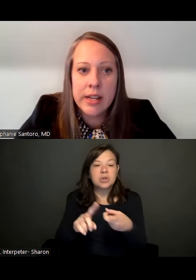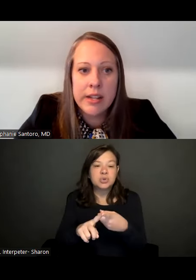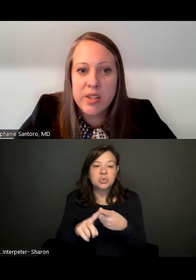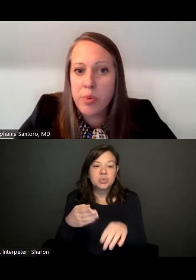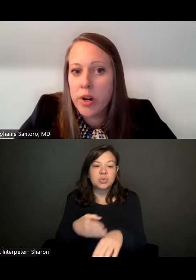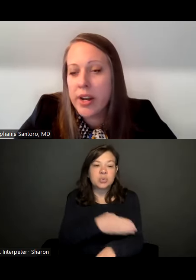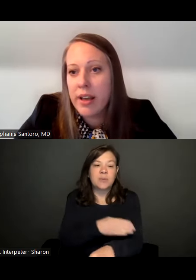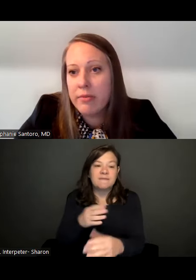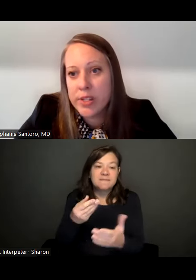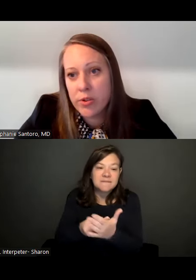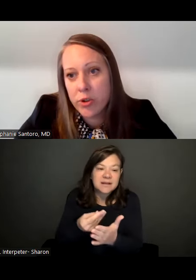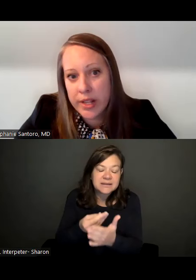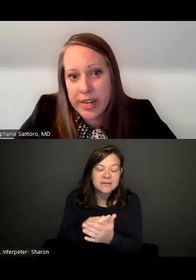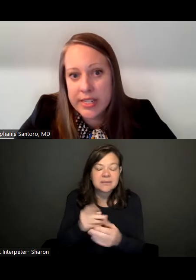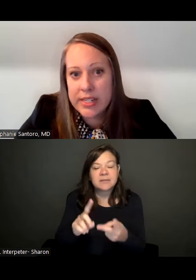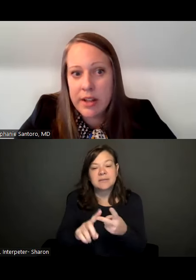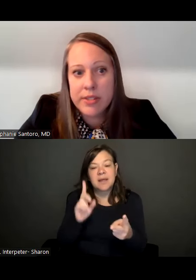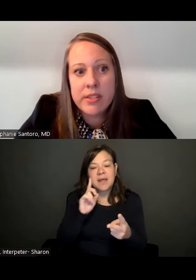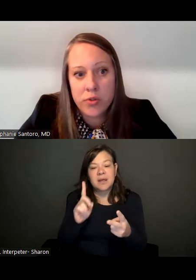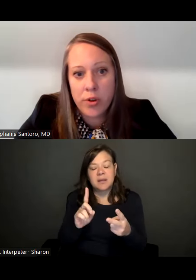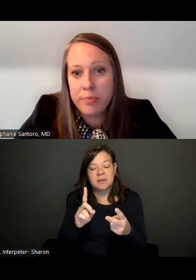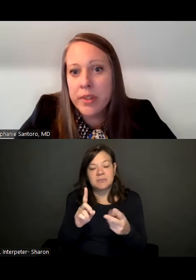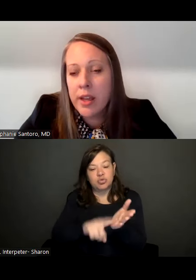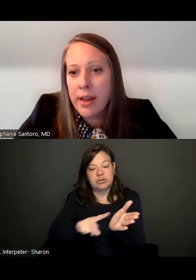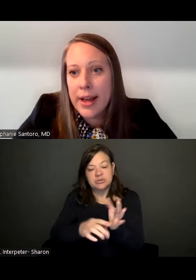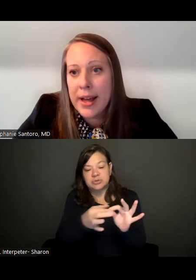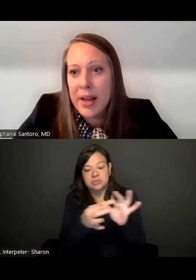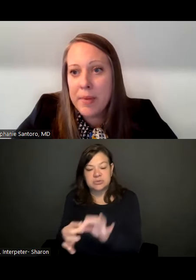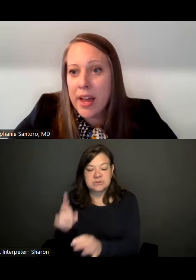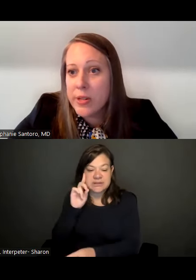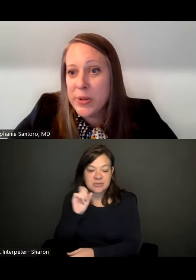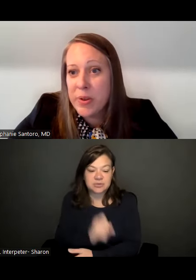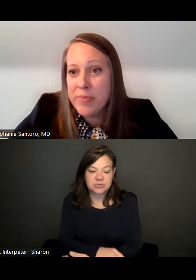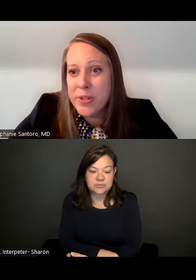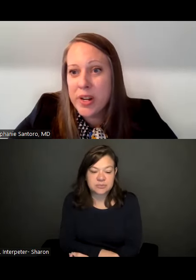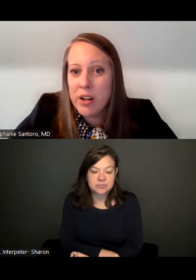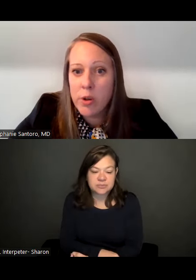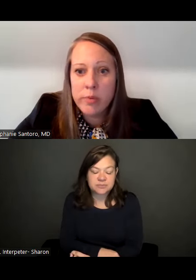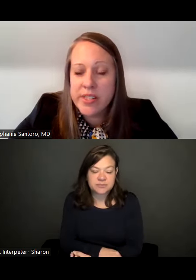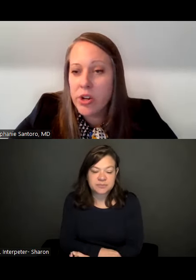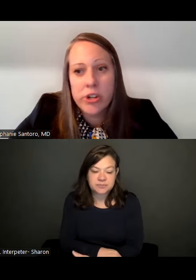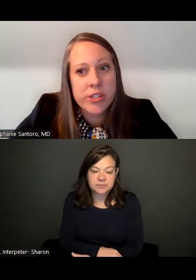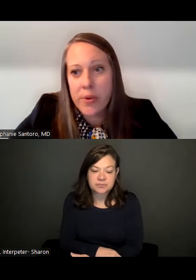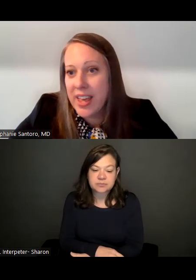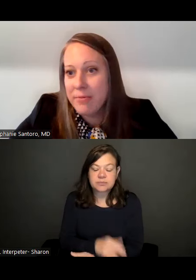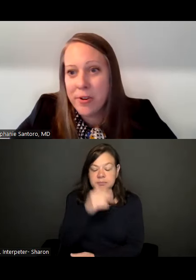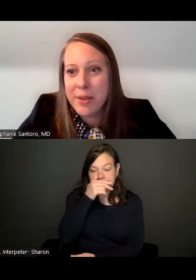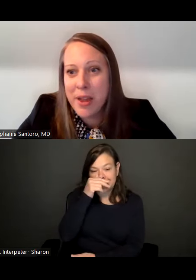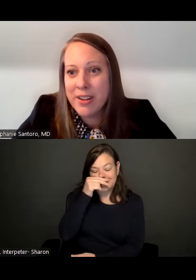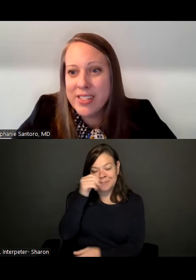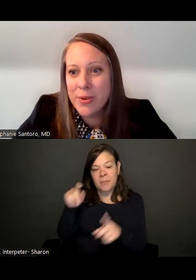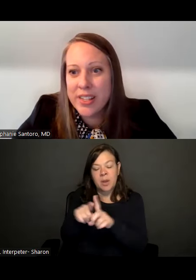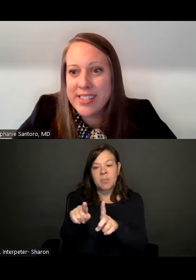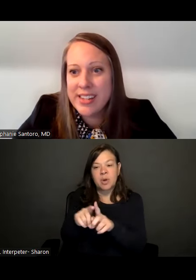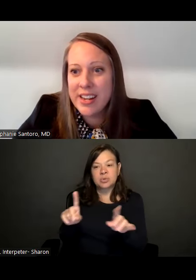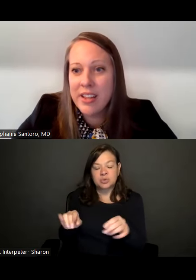and support of research related to Down syndrome. I also am doing ongoing research. So again, for any